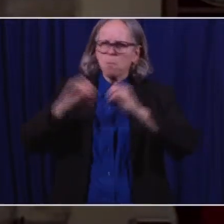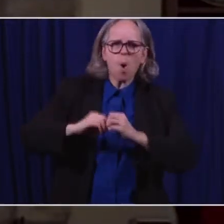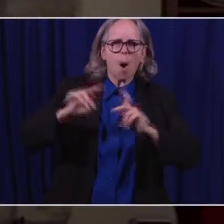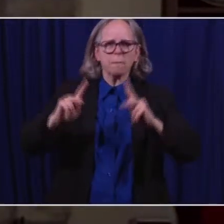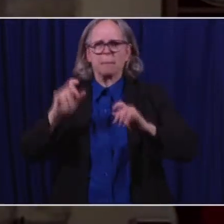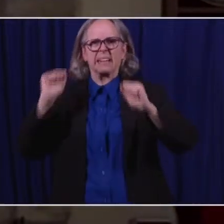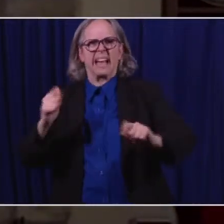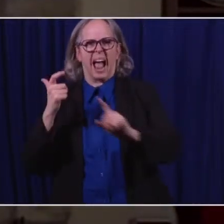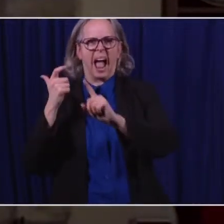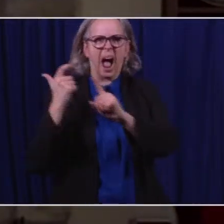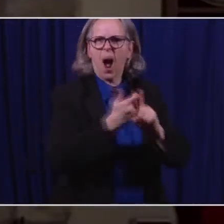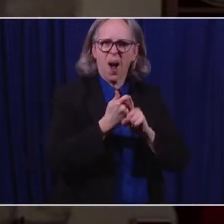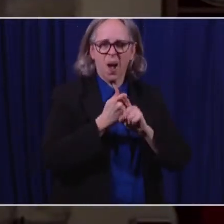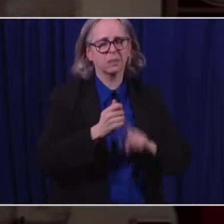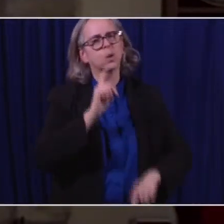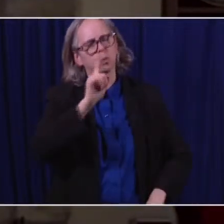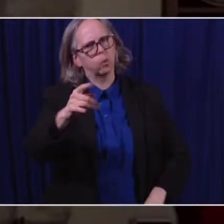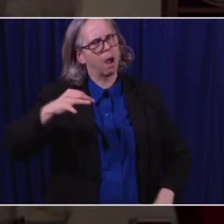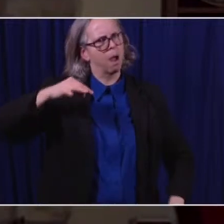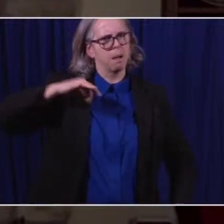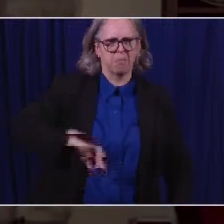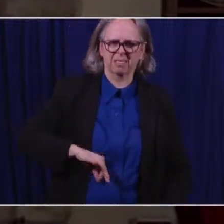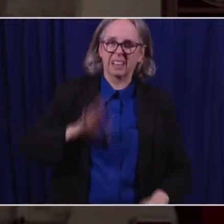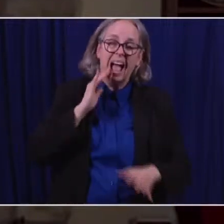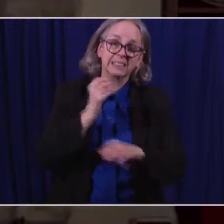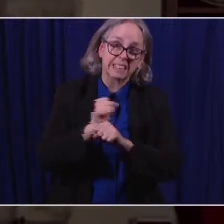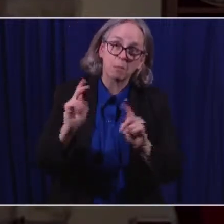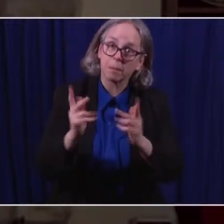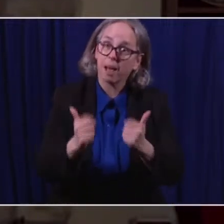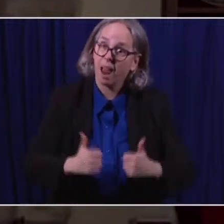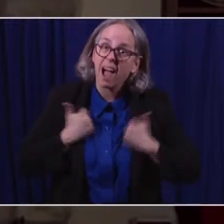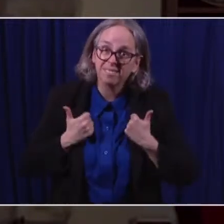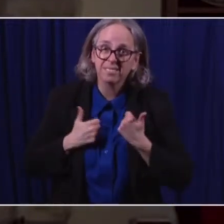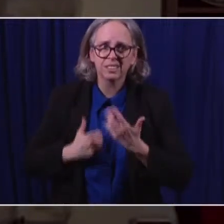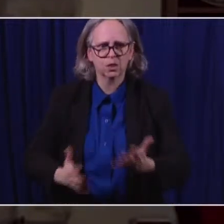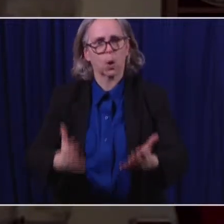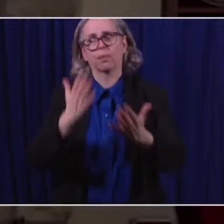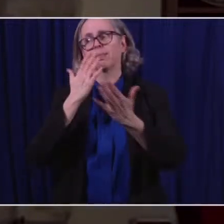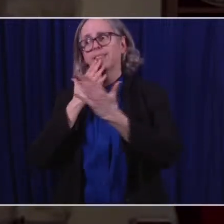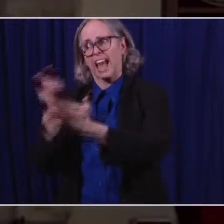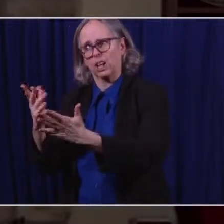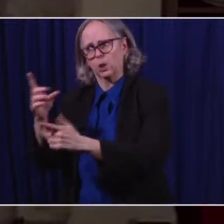commodity. So we can save lives by doing this. So thank you very much.